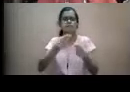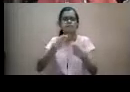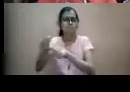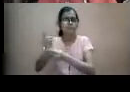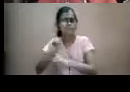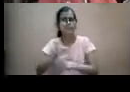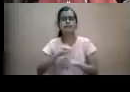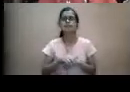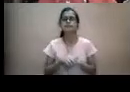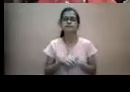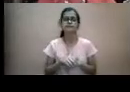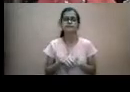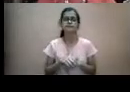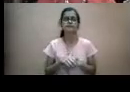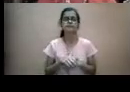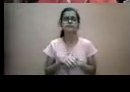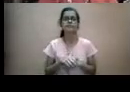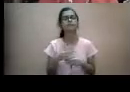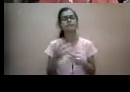urgent need.